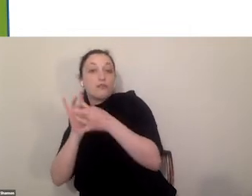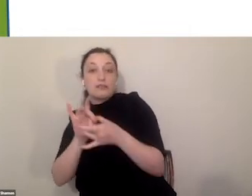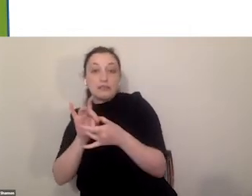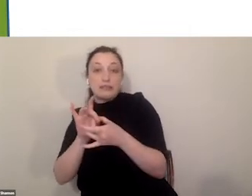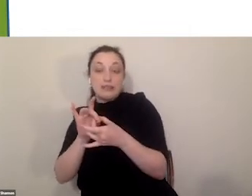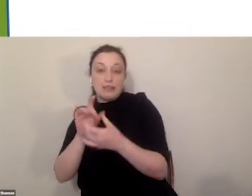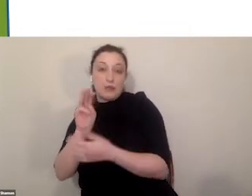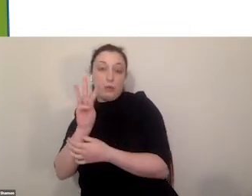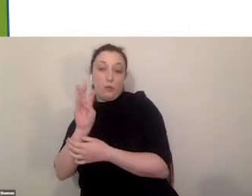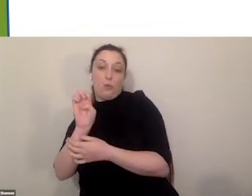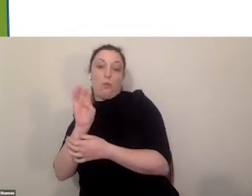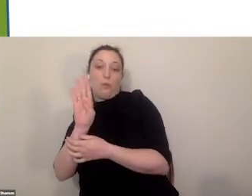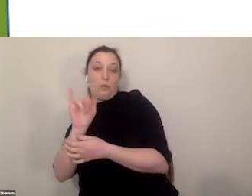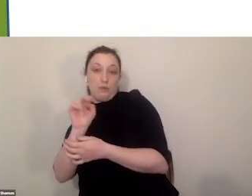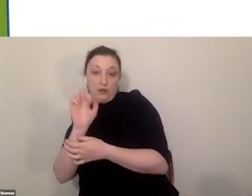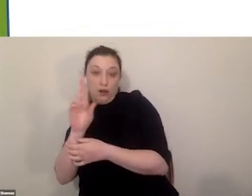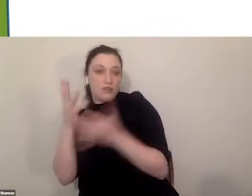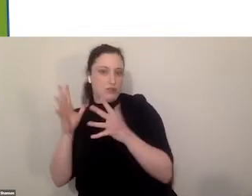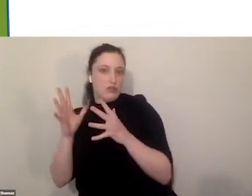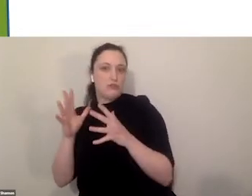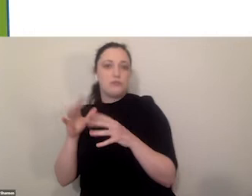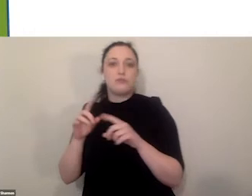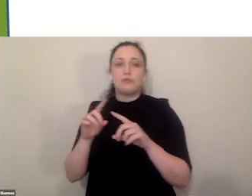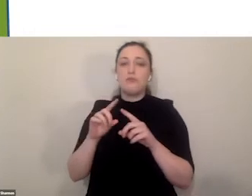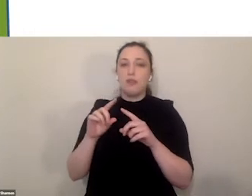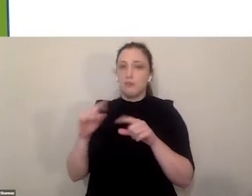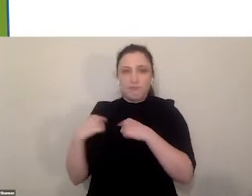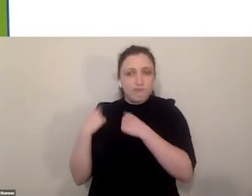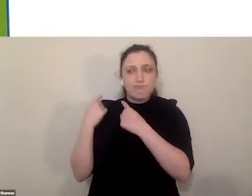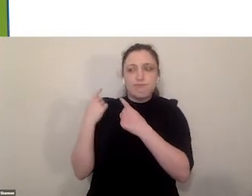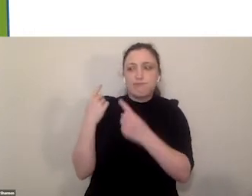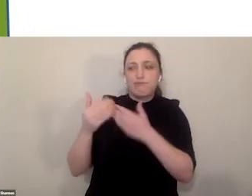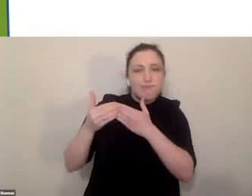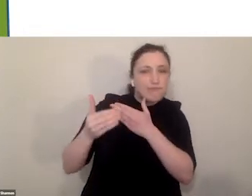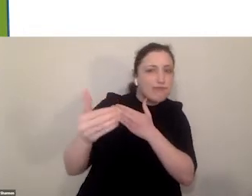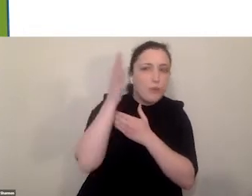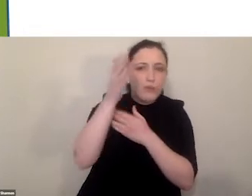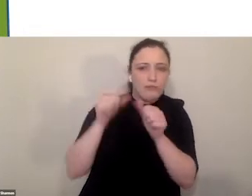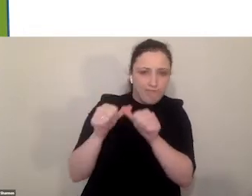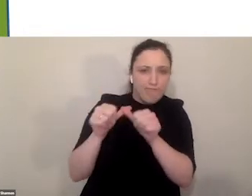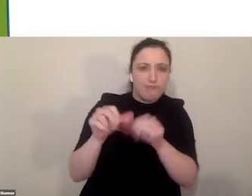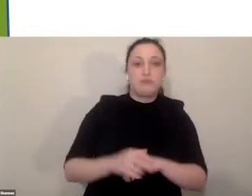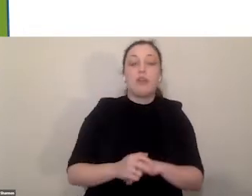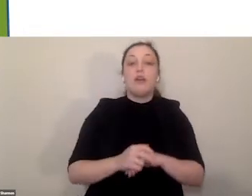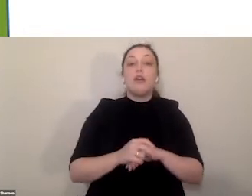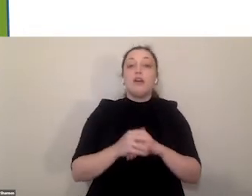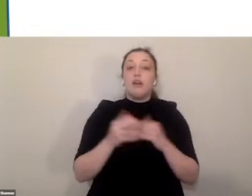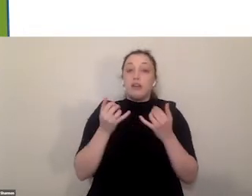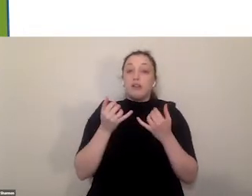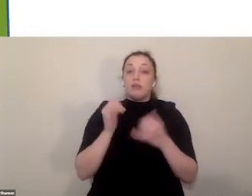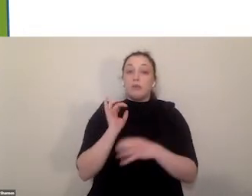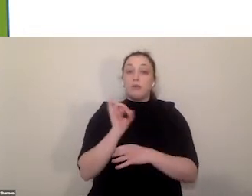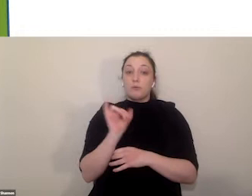quite some time. And probably we've changed the way that we work well into the future, that a lot of that work is